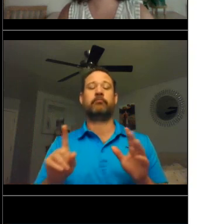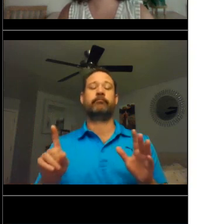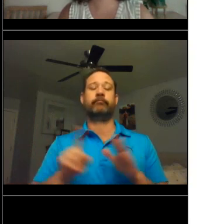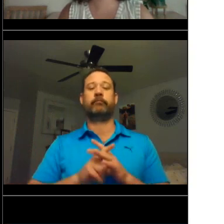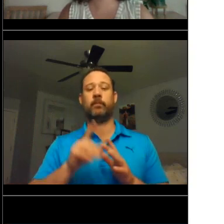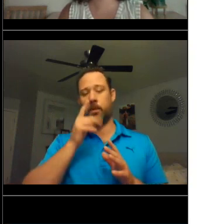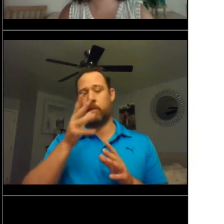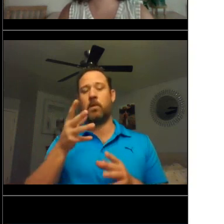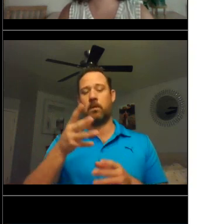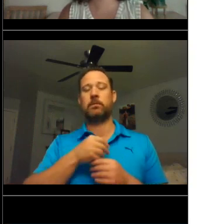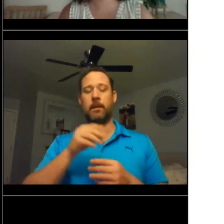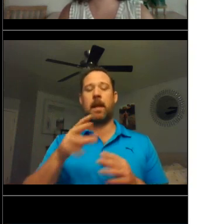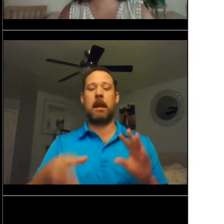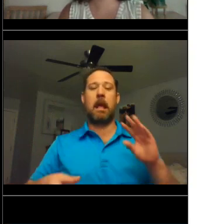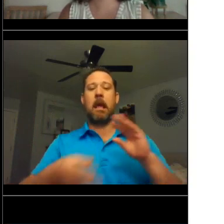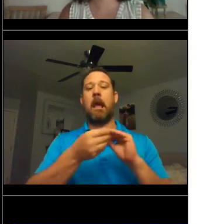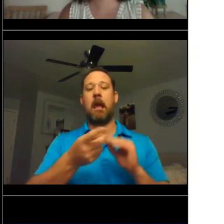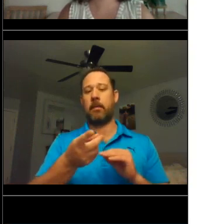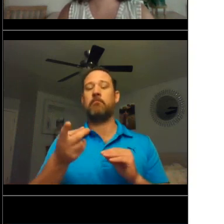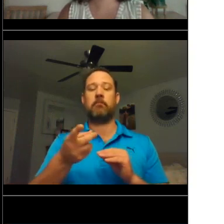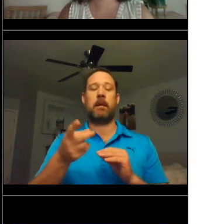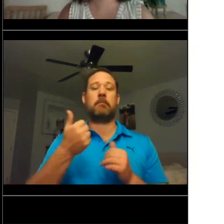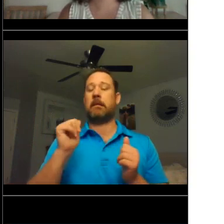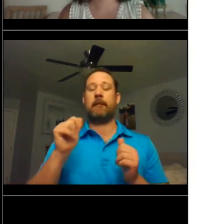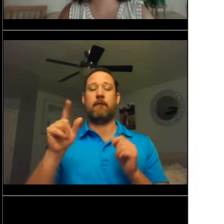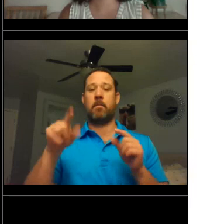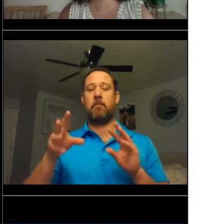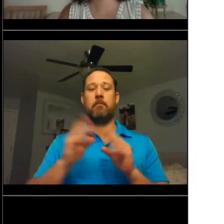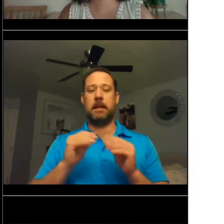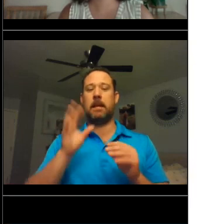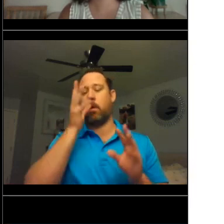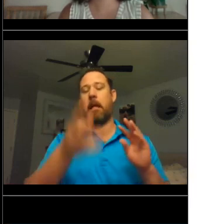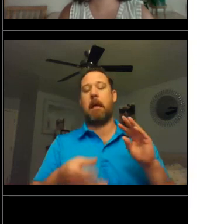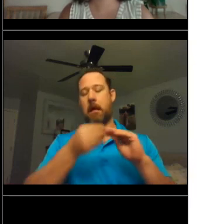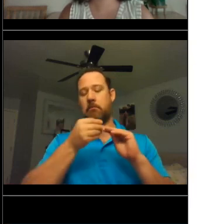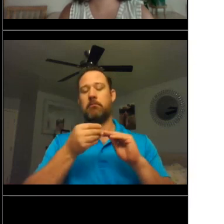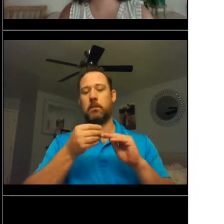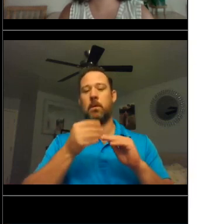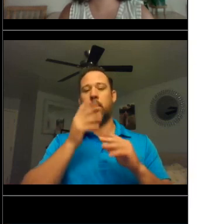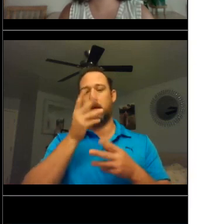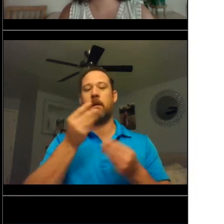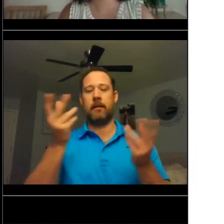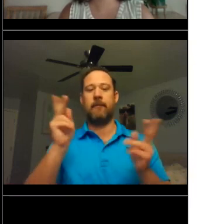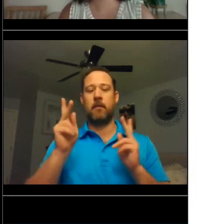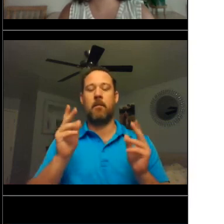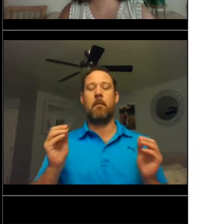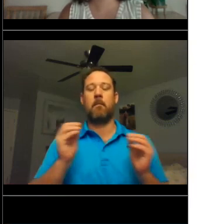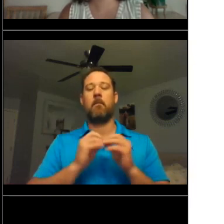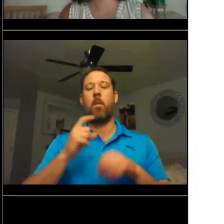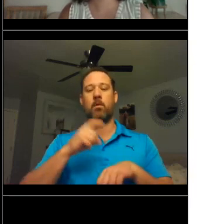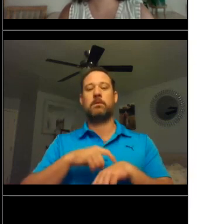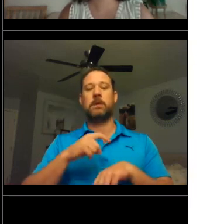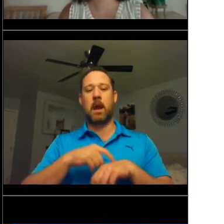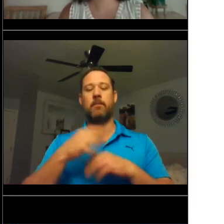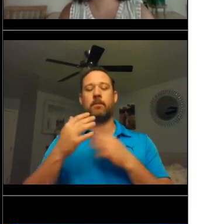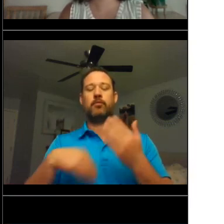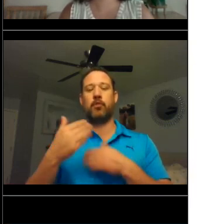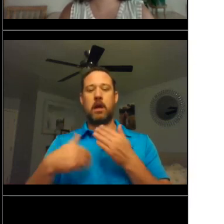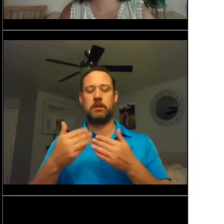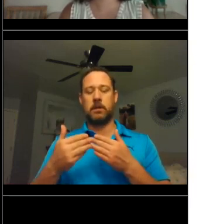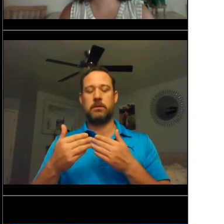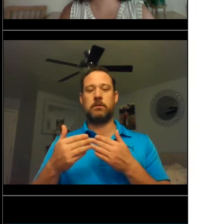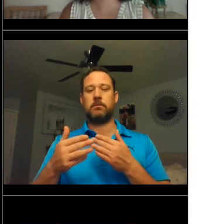those on and add them here. Any questions from this meeting, we'll add them there. That'll give folks a little bit more time to kind of process,